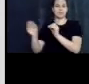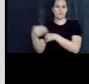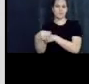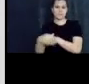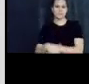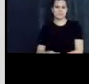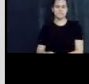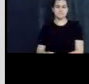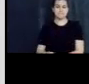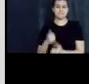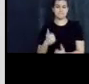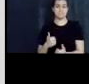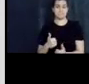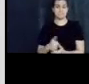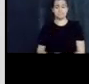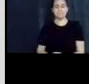Cool.